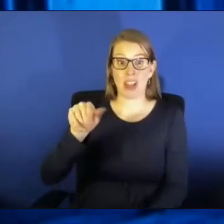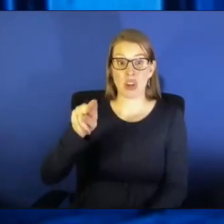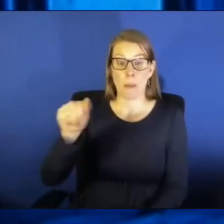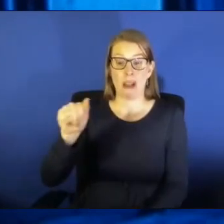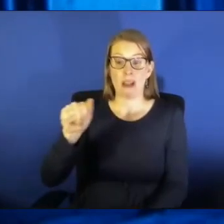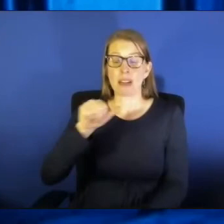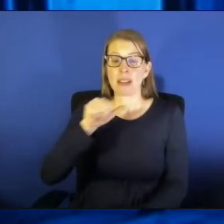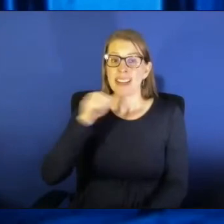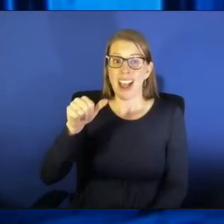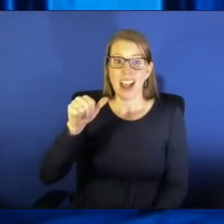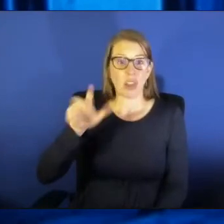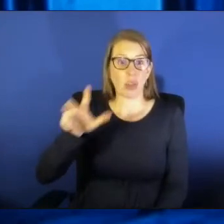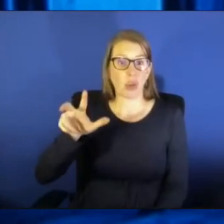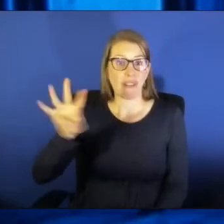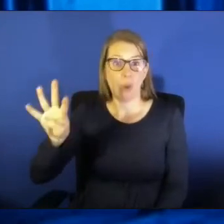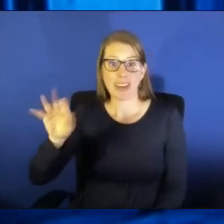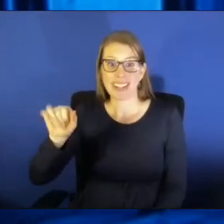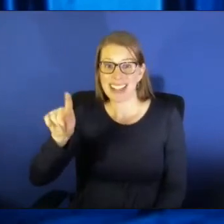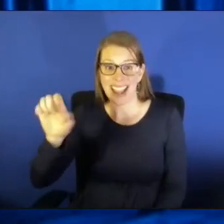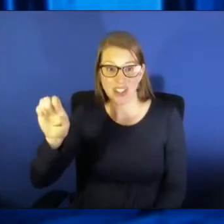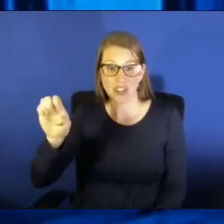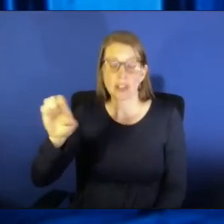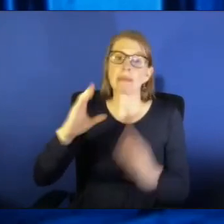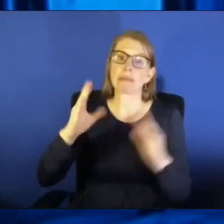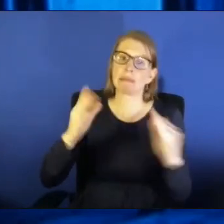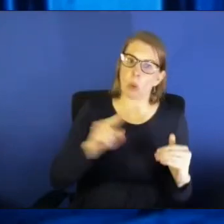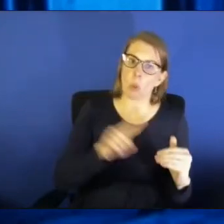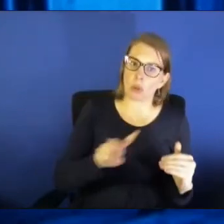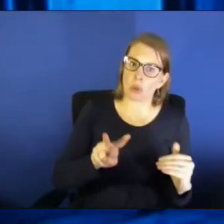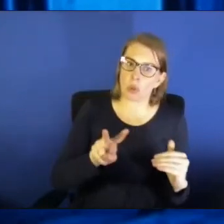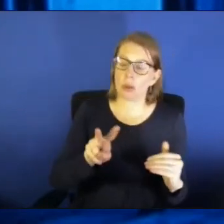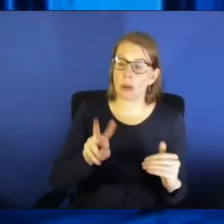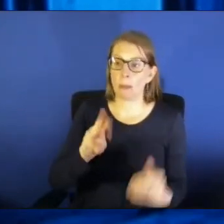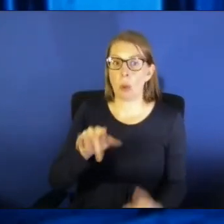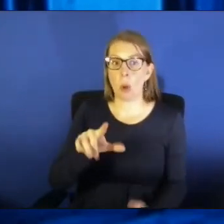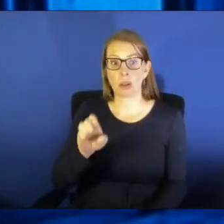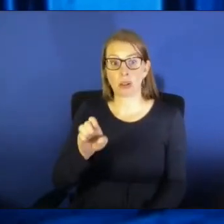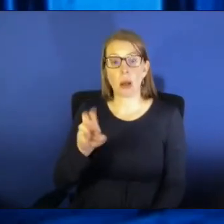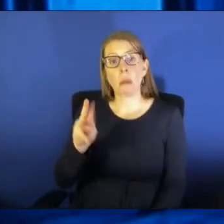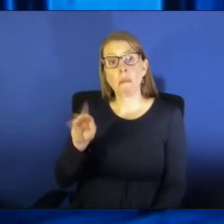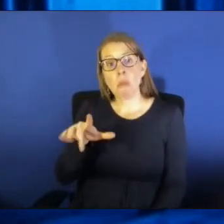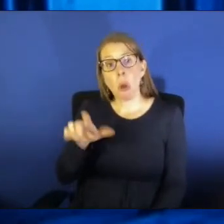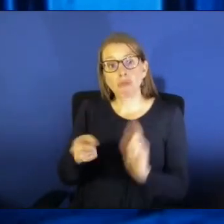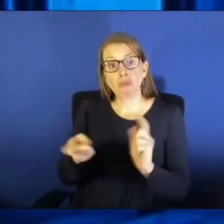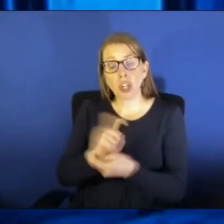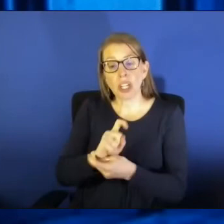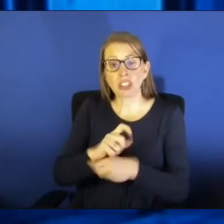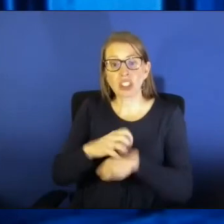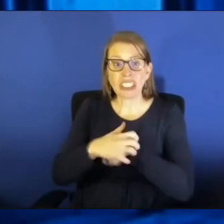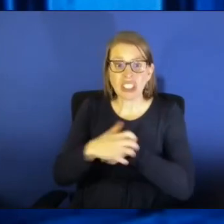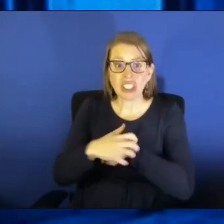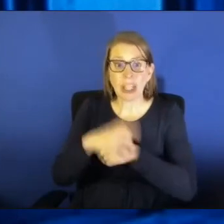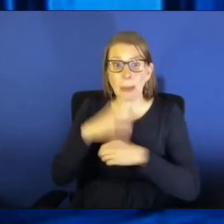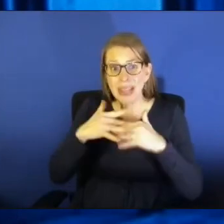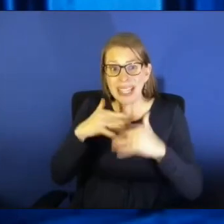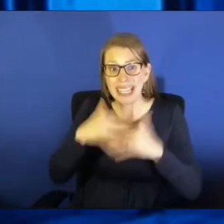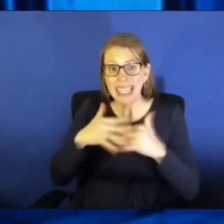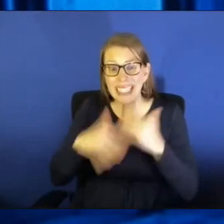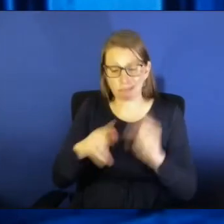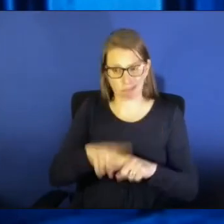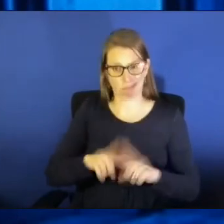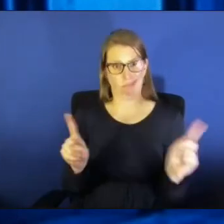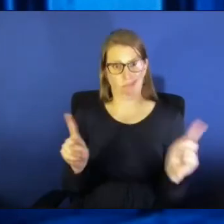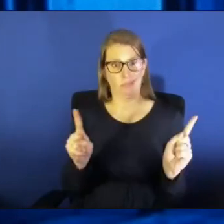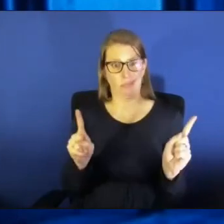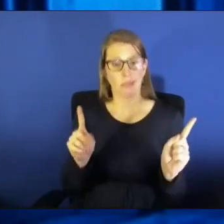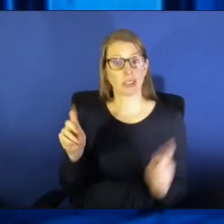if you have a mole that is changing, itchy, bleeding, different, do what Don did and